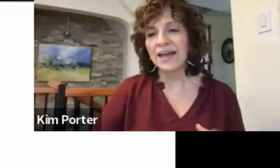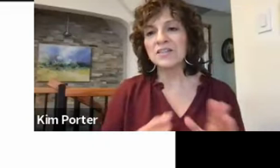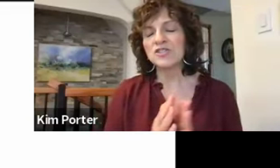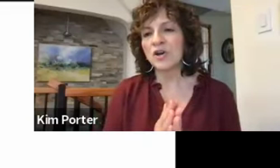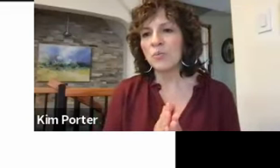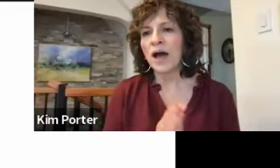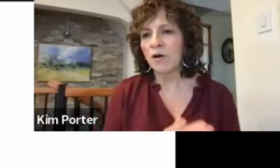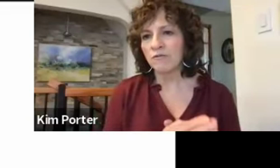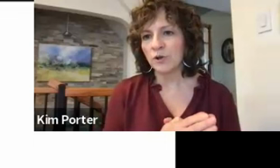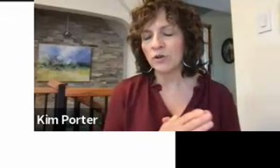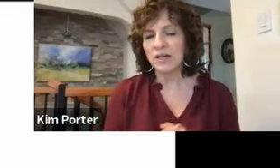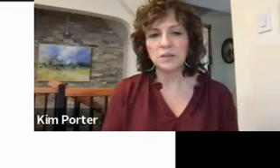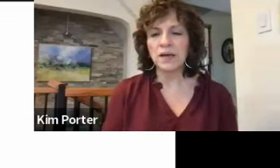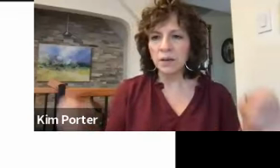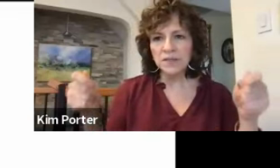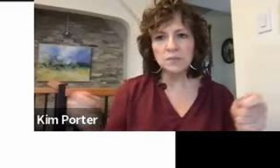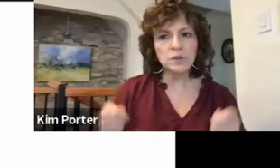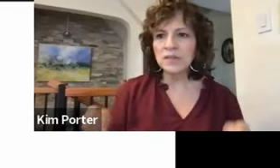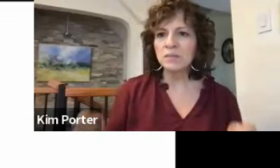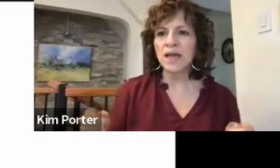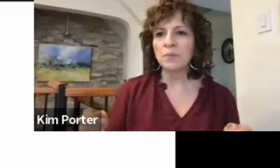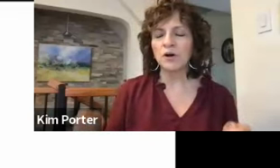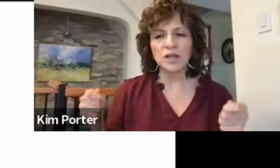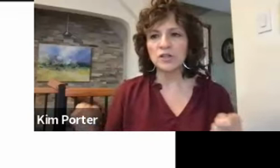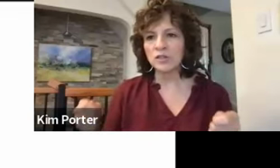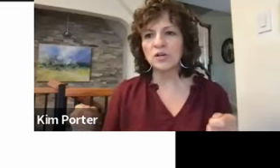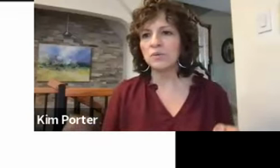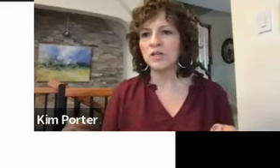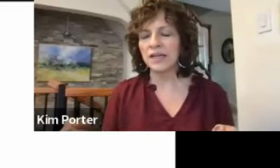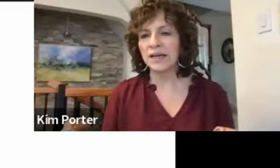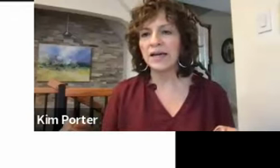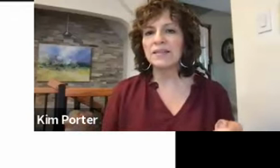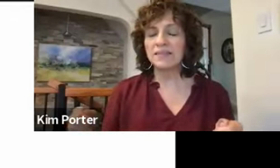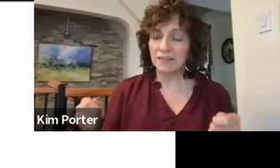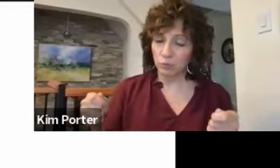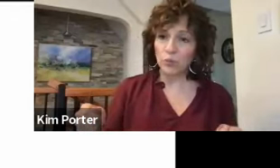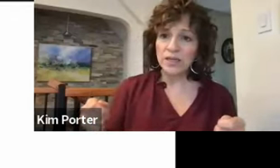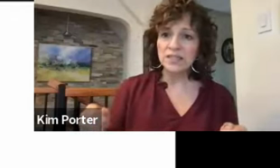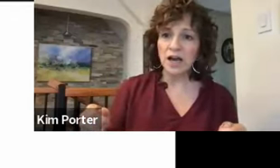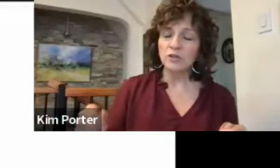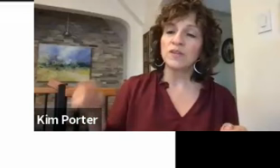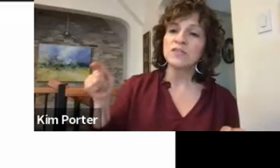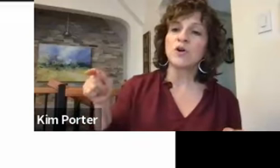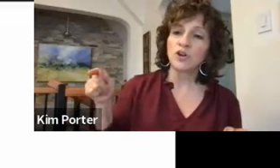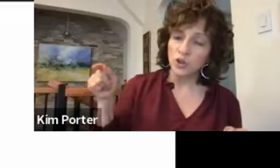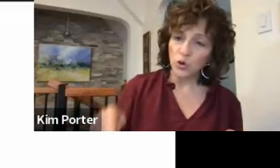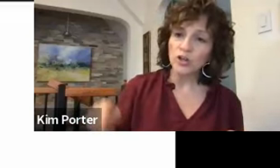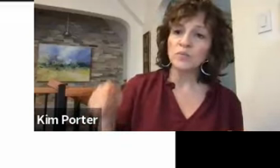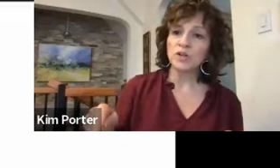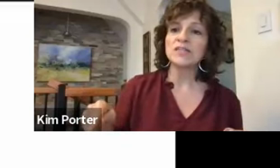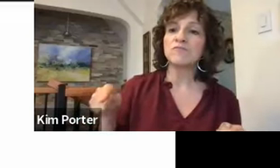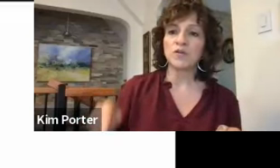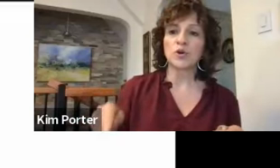parents, it's so powerful to pick up this blue piece of paper in your little community when we can tell you these are